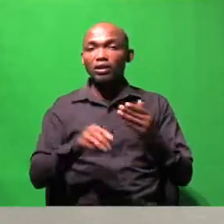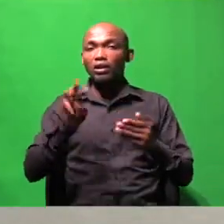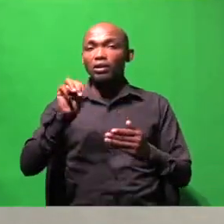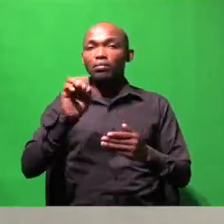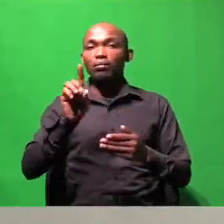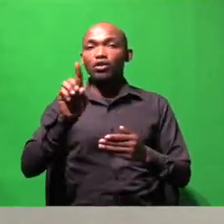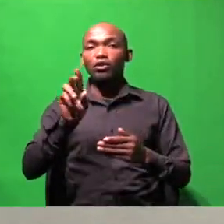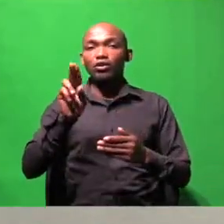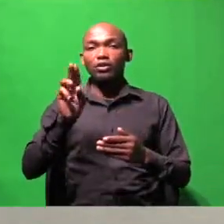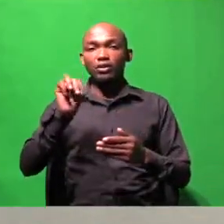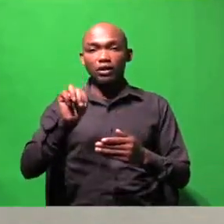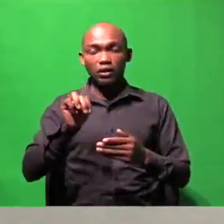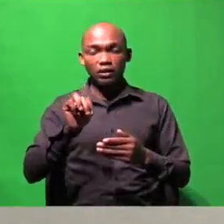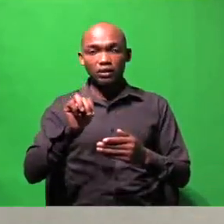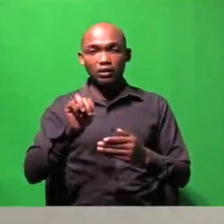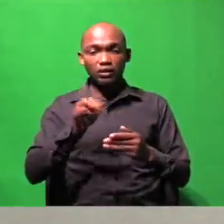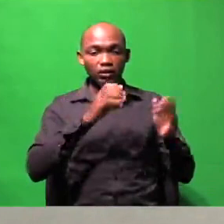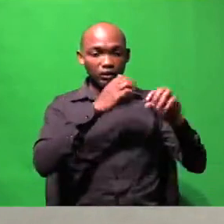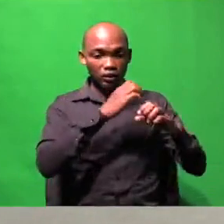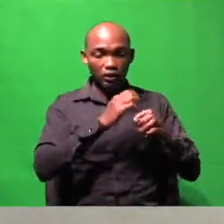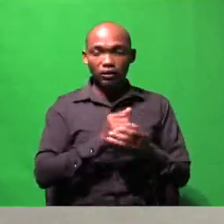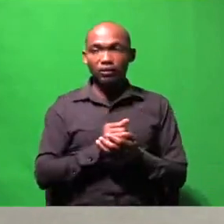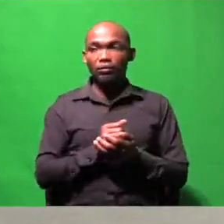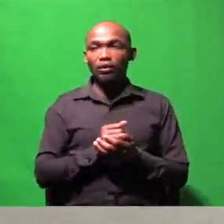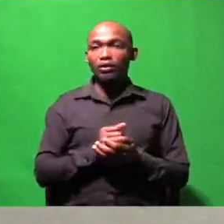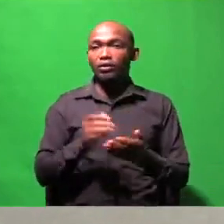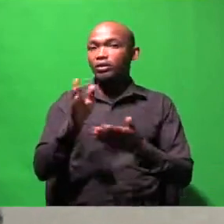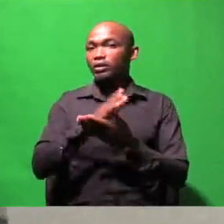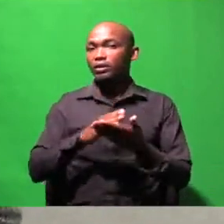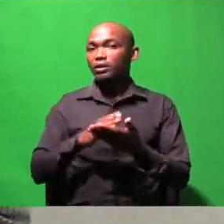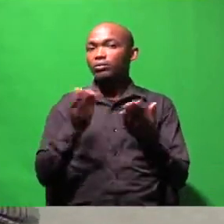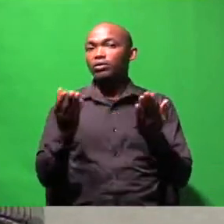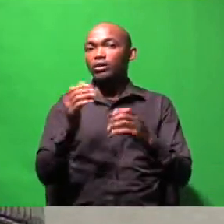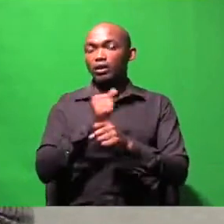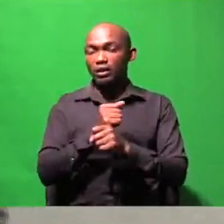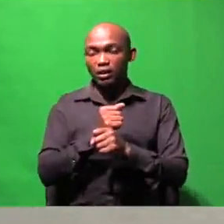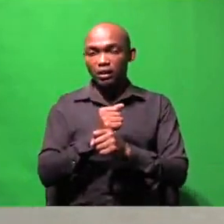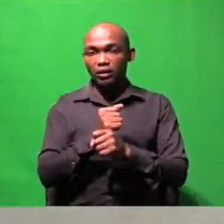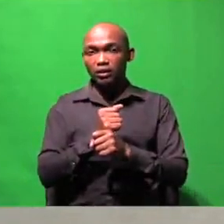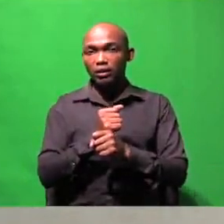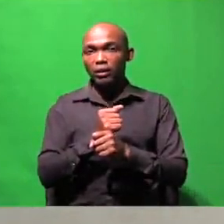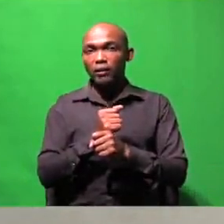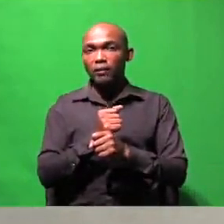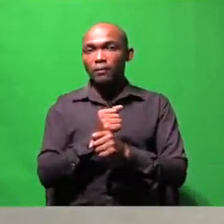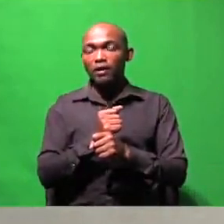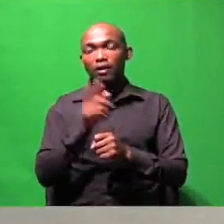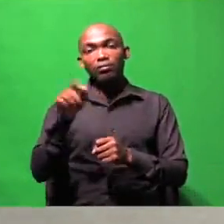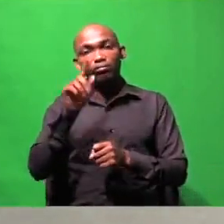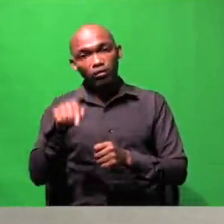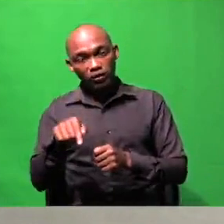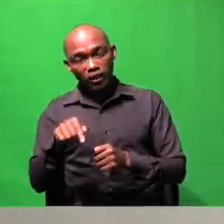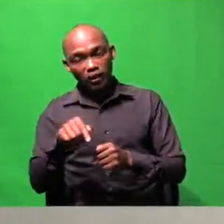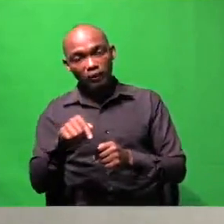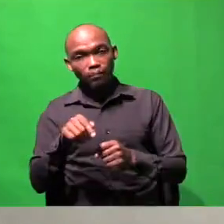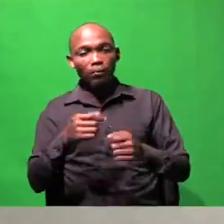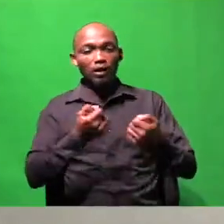we develop, we have to make mistakes, errors, and we are calling them challenge. We are not